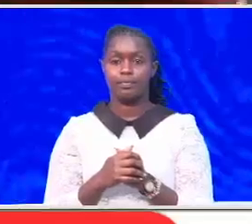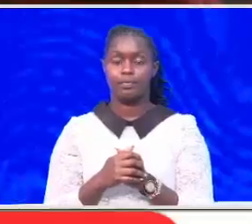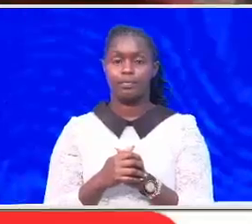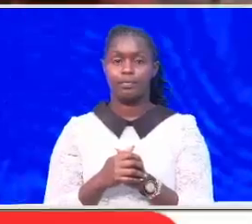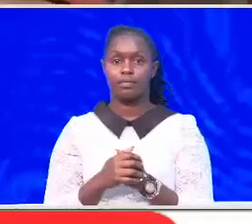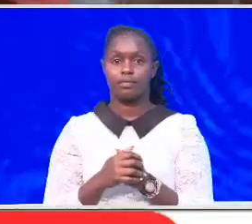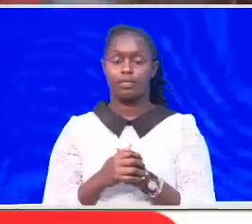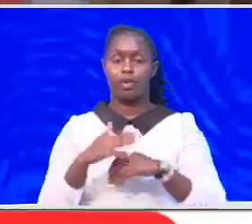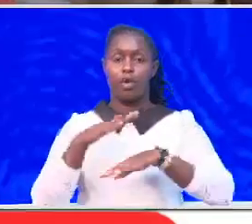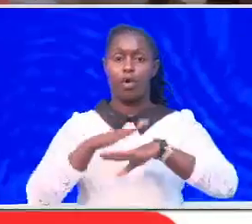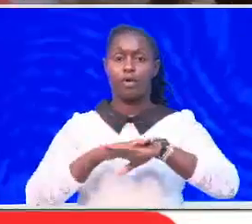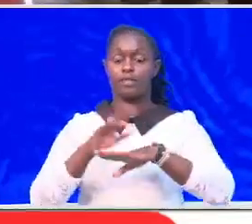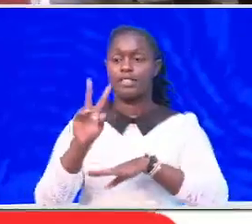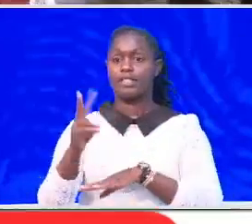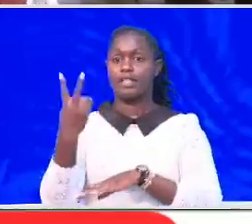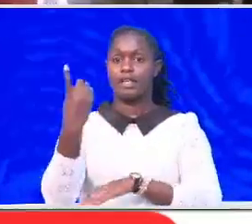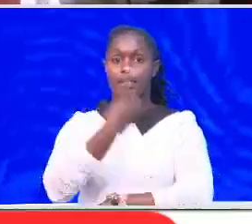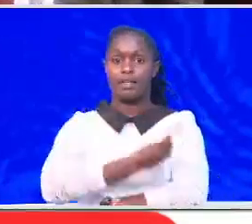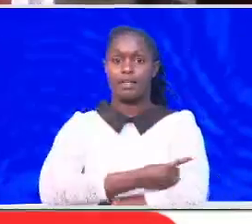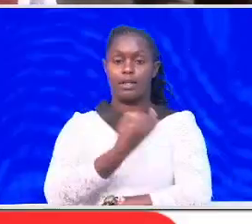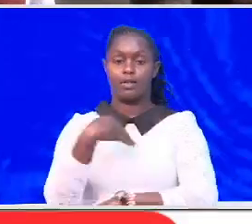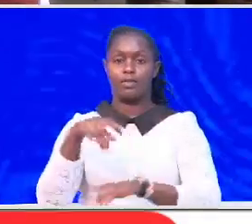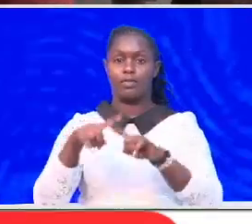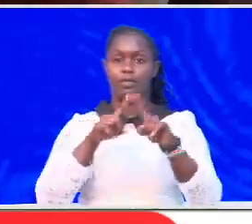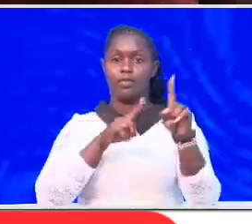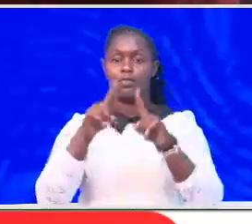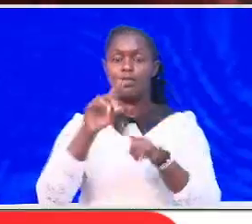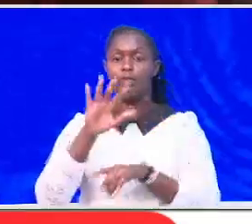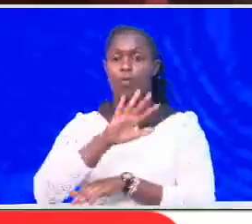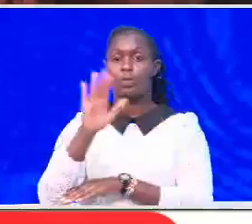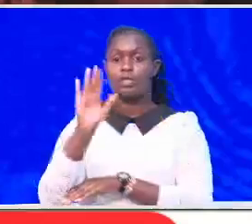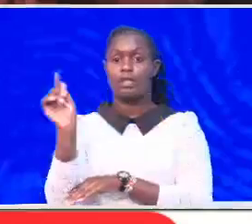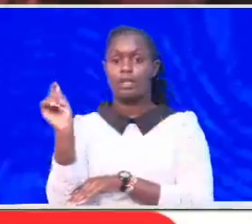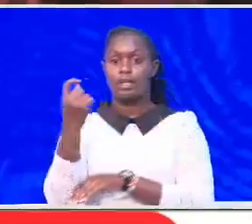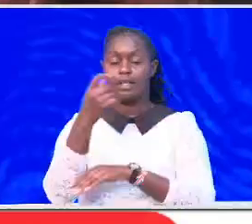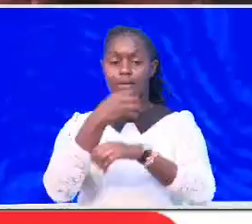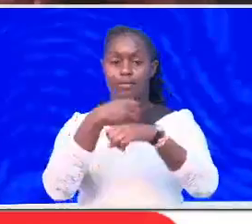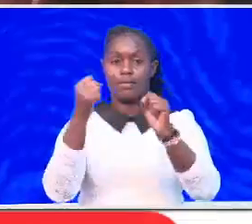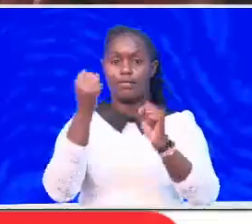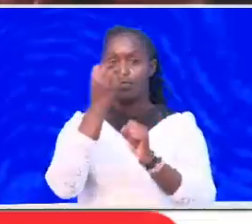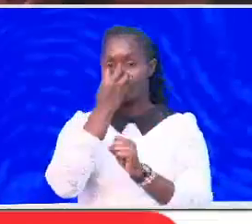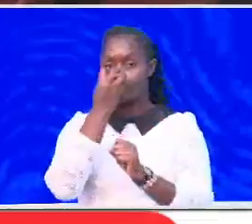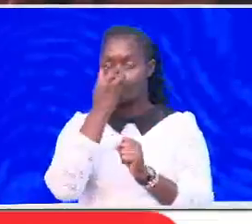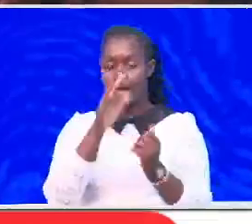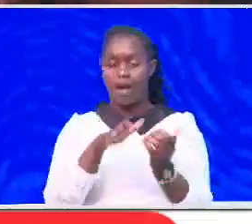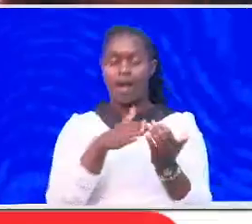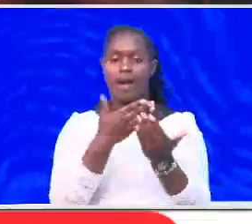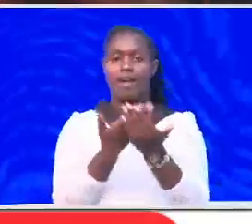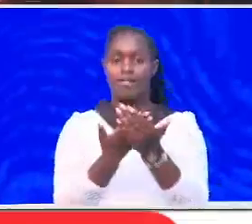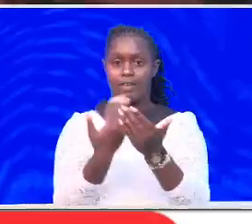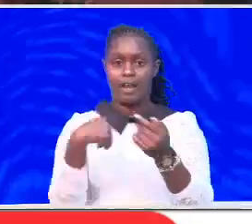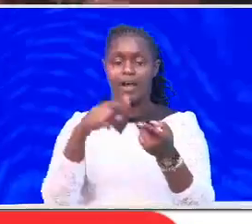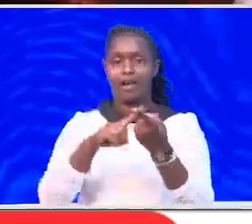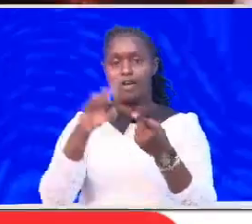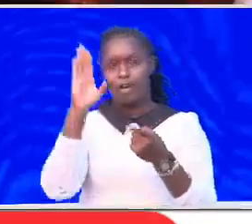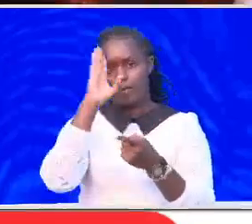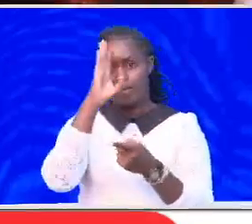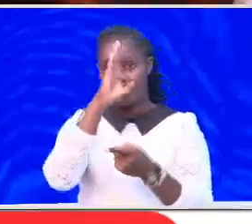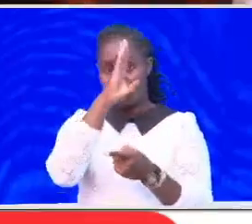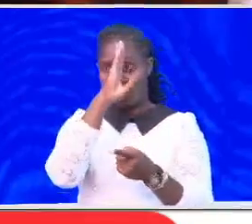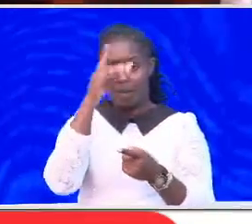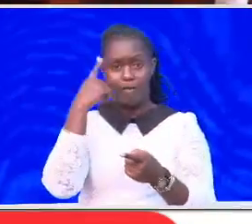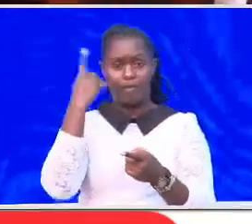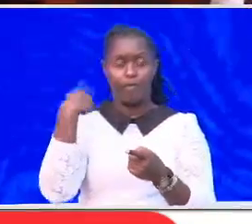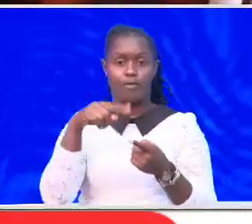On his second day of the tour of Western Kenya, President William Ruto arrived at the Bungoma airstrip for